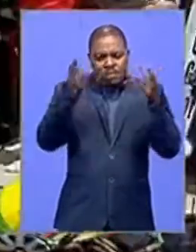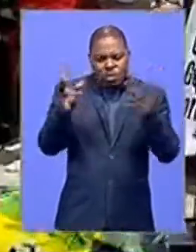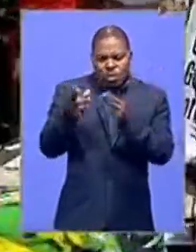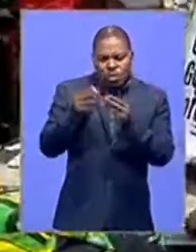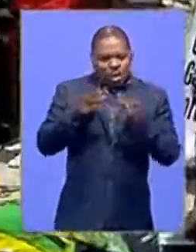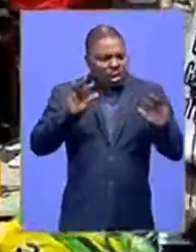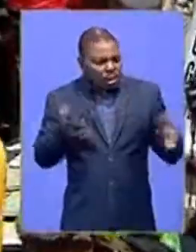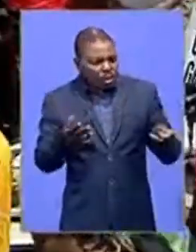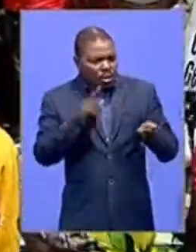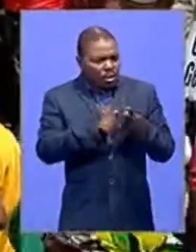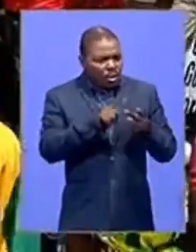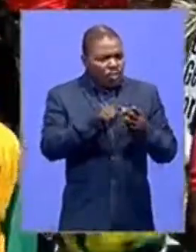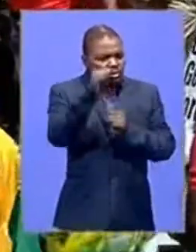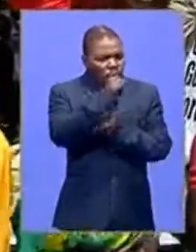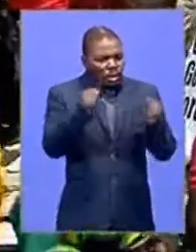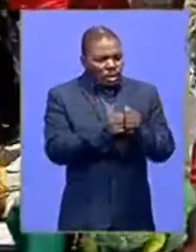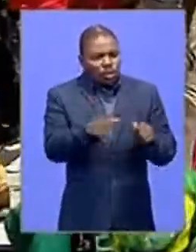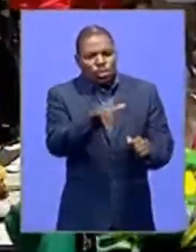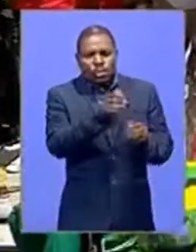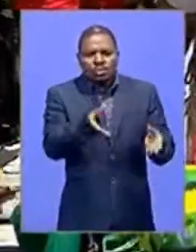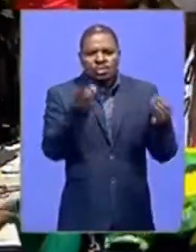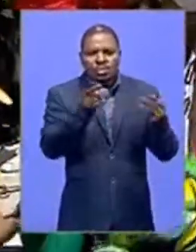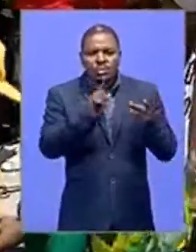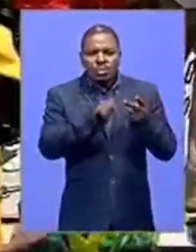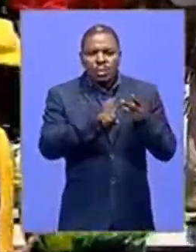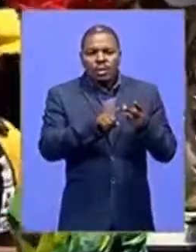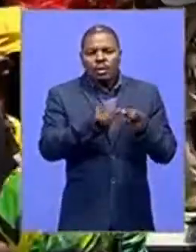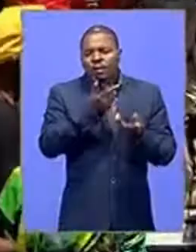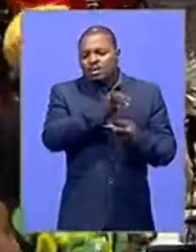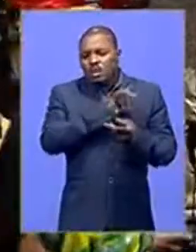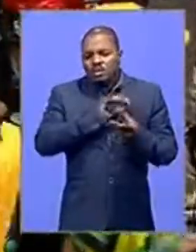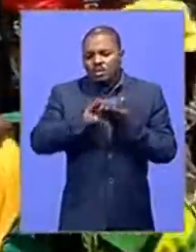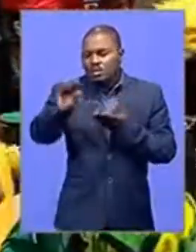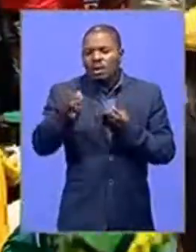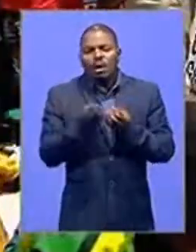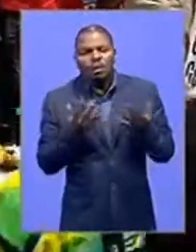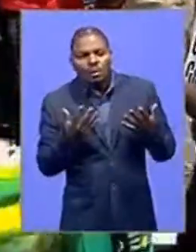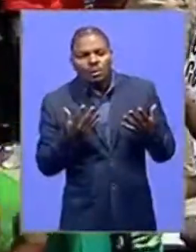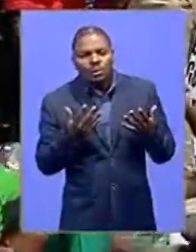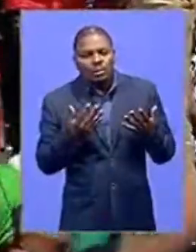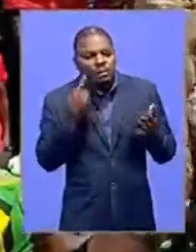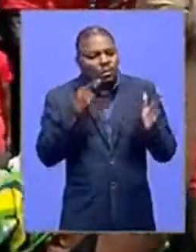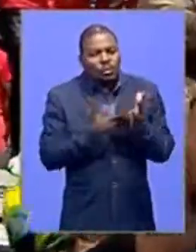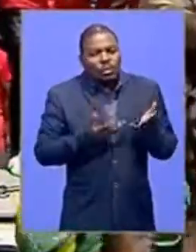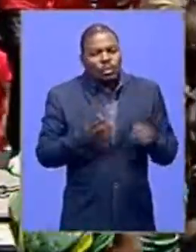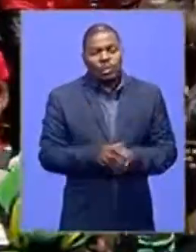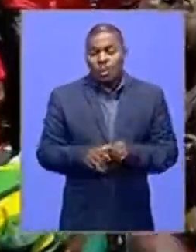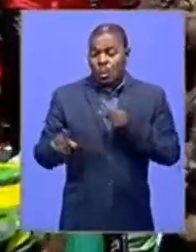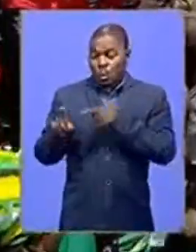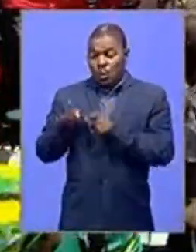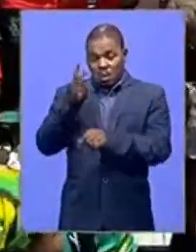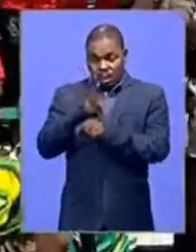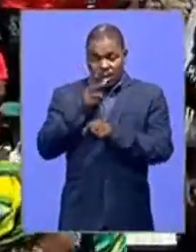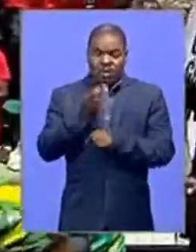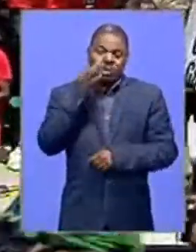kgetha lenaneo la sebopego se seswa sa bašomi le tšhelete e tla fiwa go bašomi. Dingangišanong tša gagwe advokata mooki o